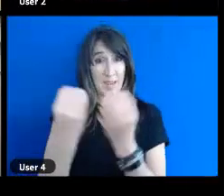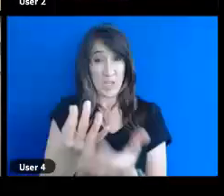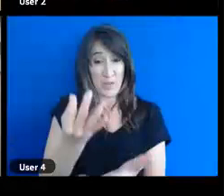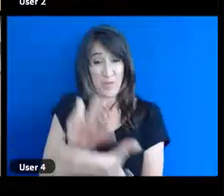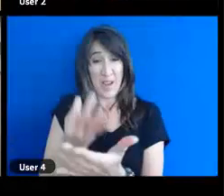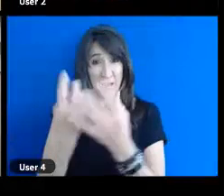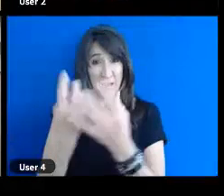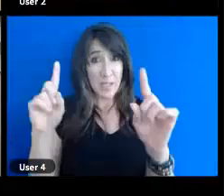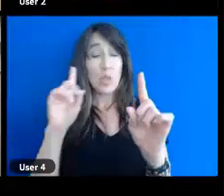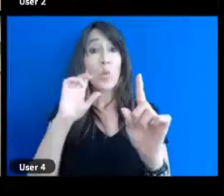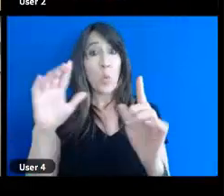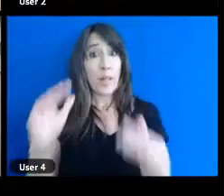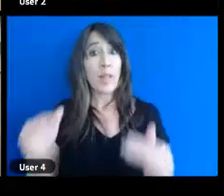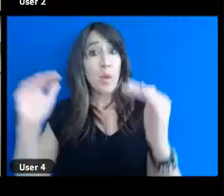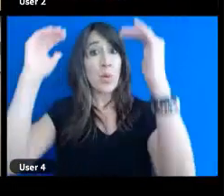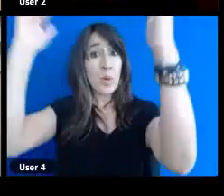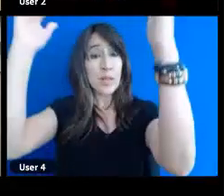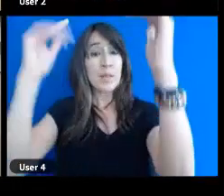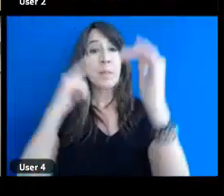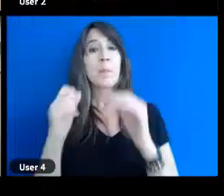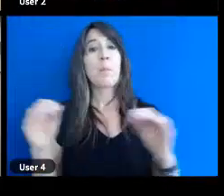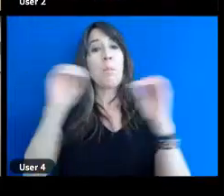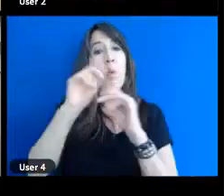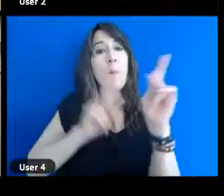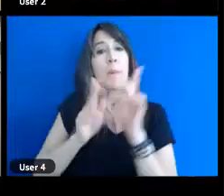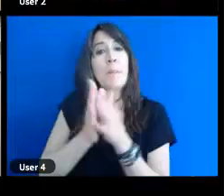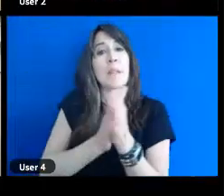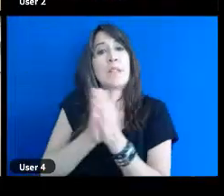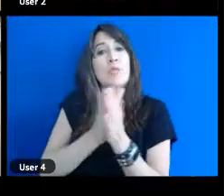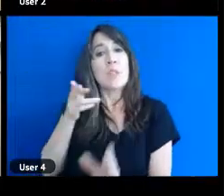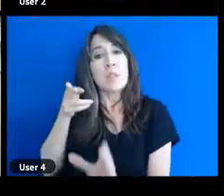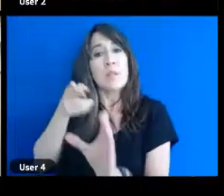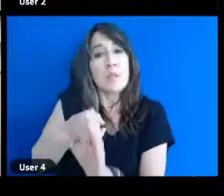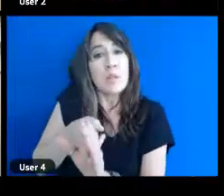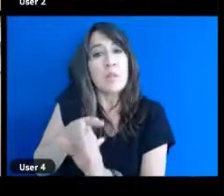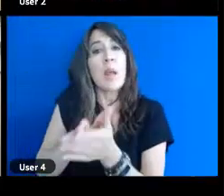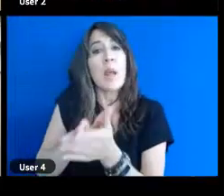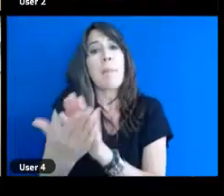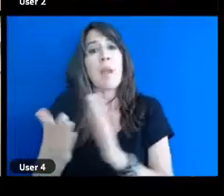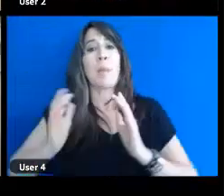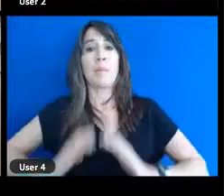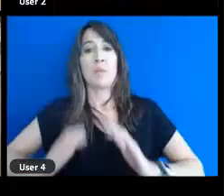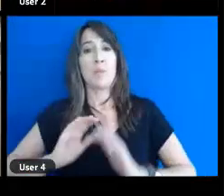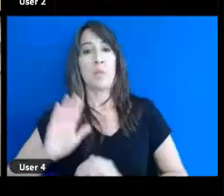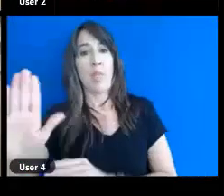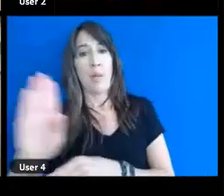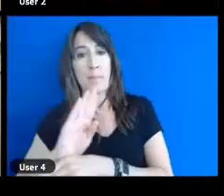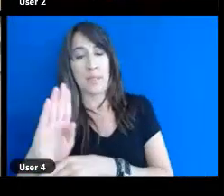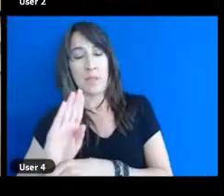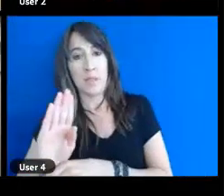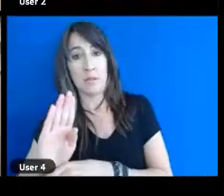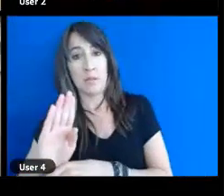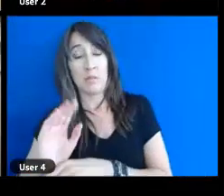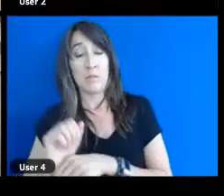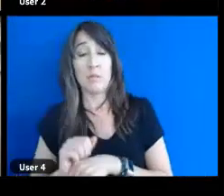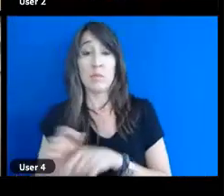an organization's financial success through an increased consumer base. And the research shows us